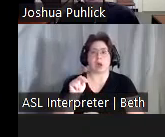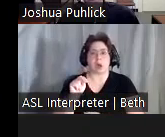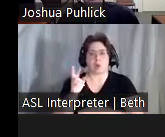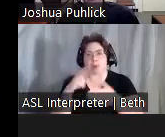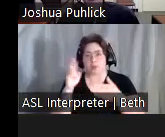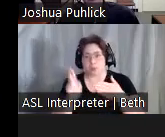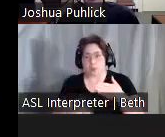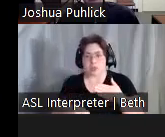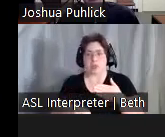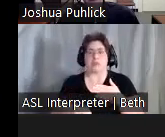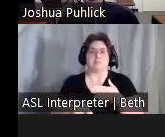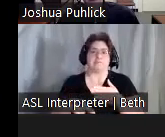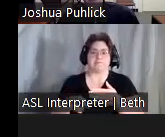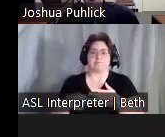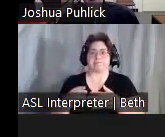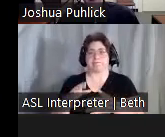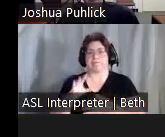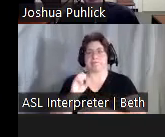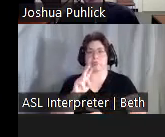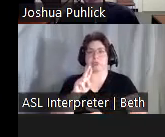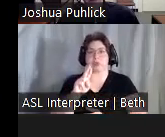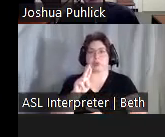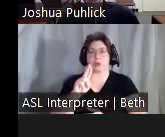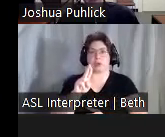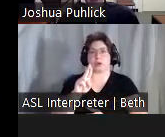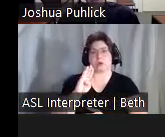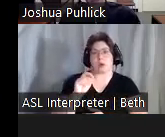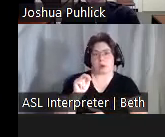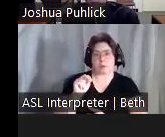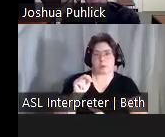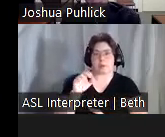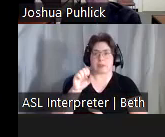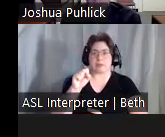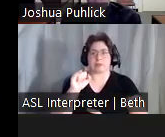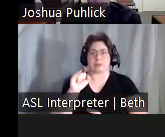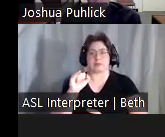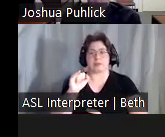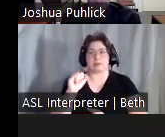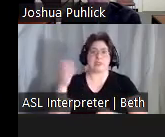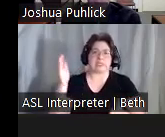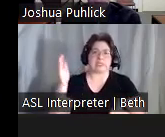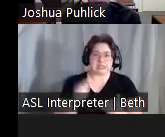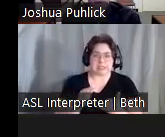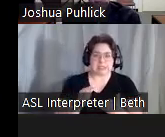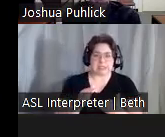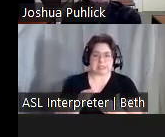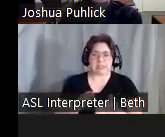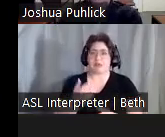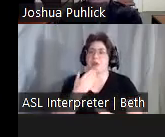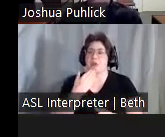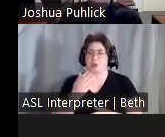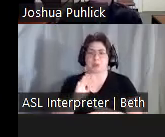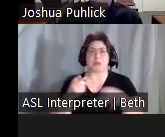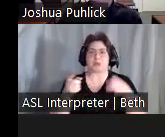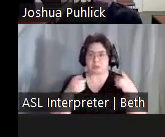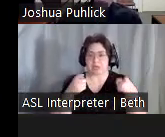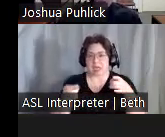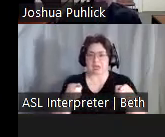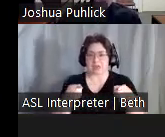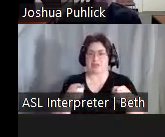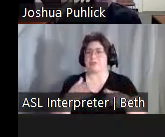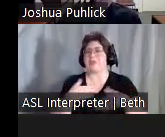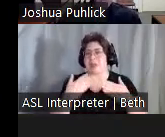sink. So, a good form of management, and I'm glad that we got to implement that there in Maine.